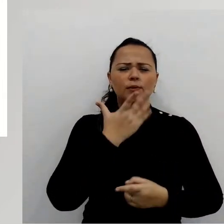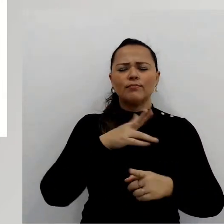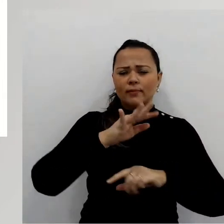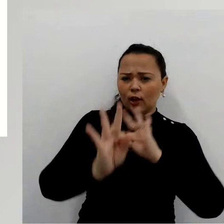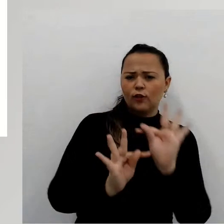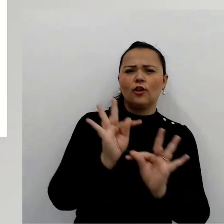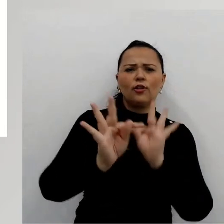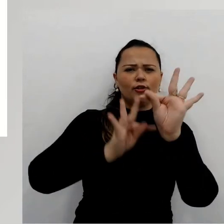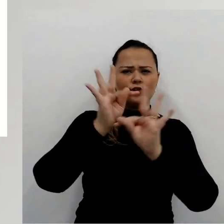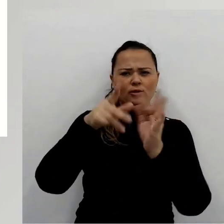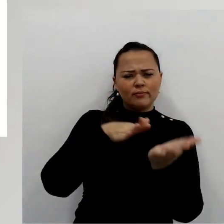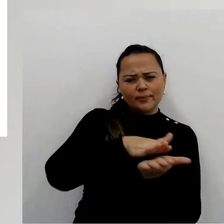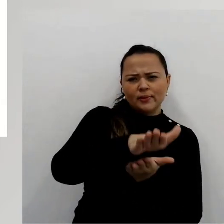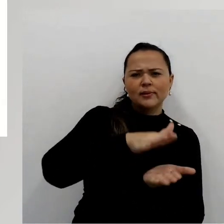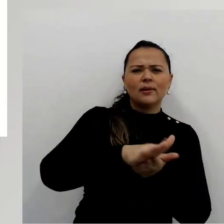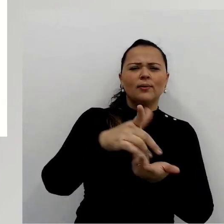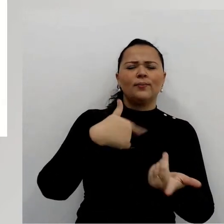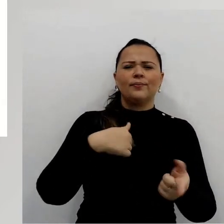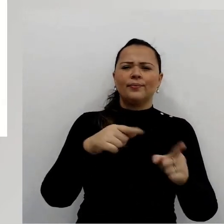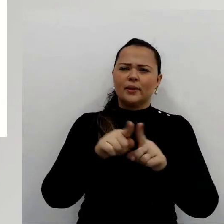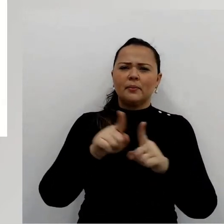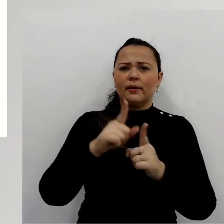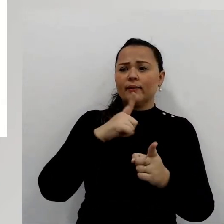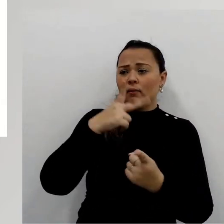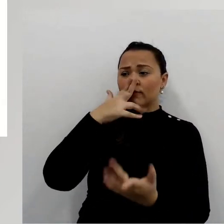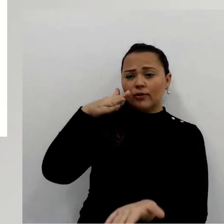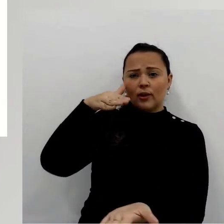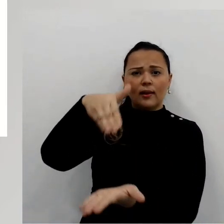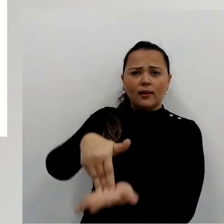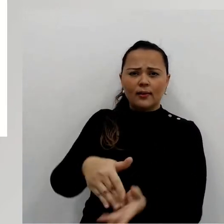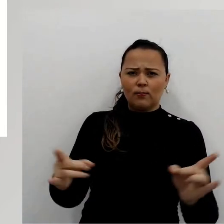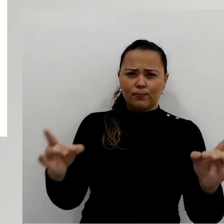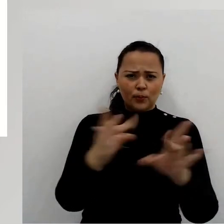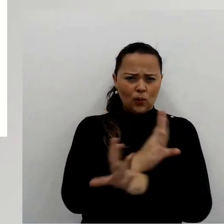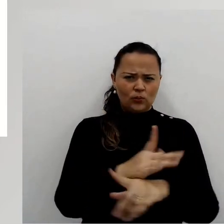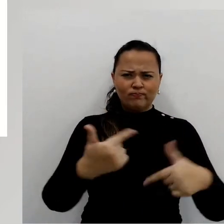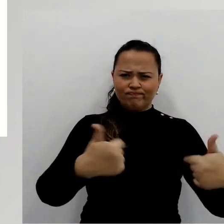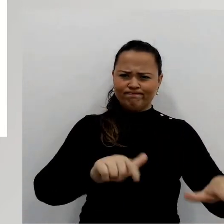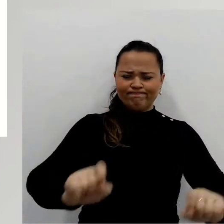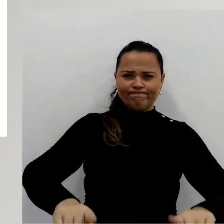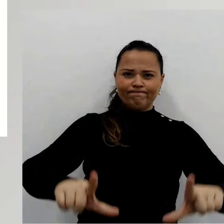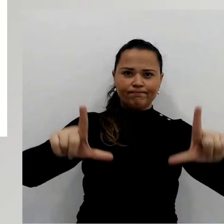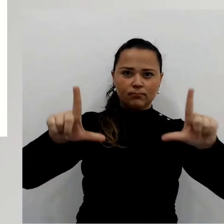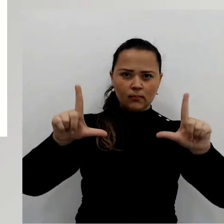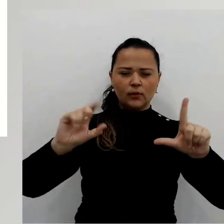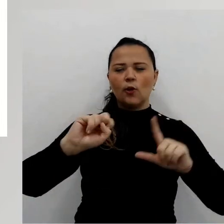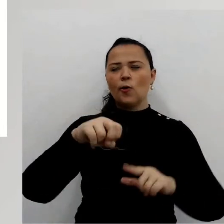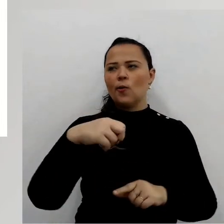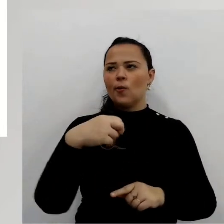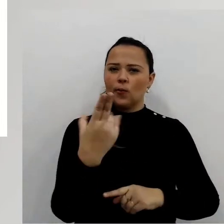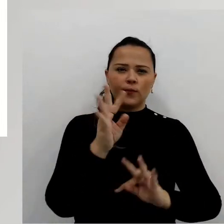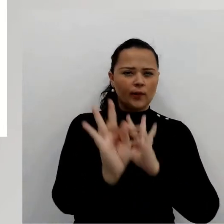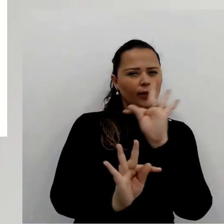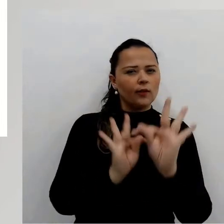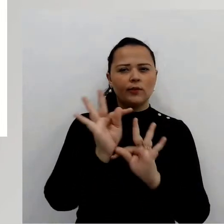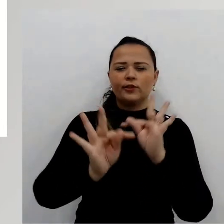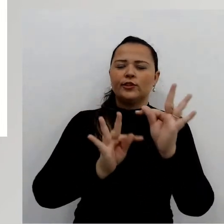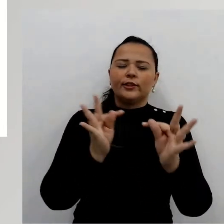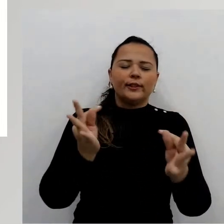finishing technologies or embellishment technologies, and we're putting them together in one